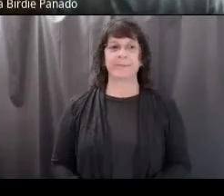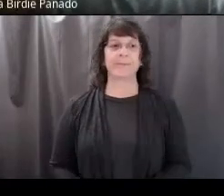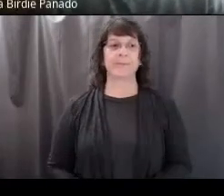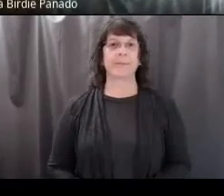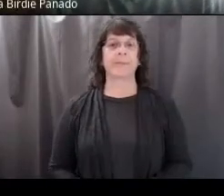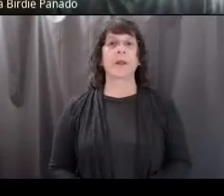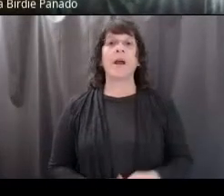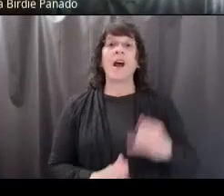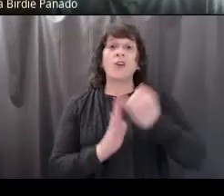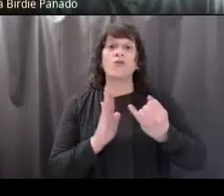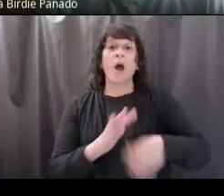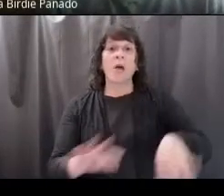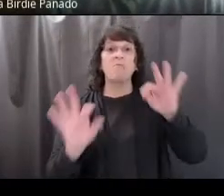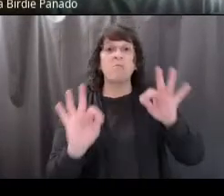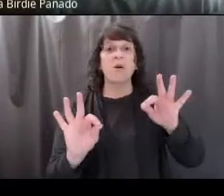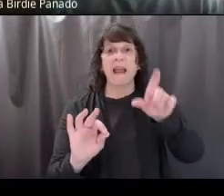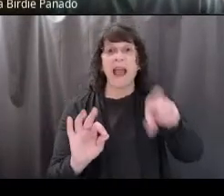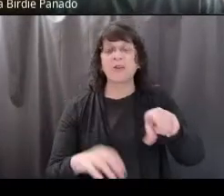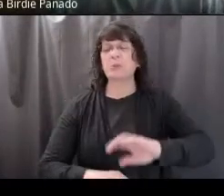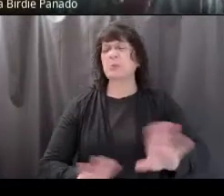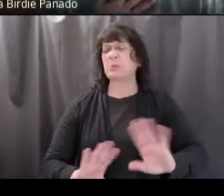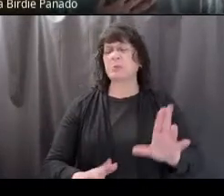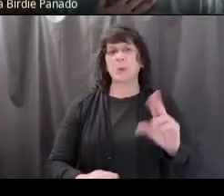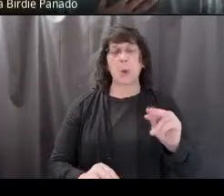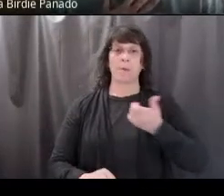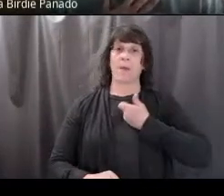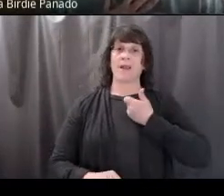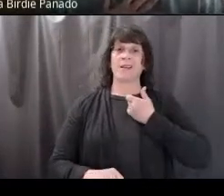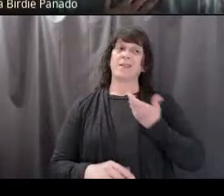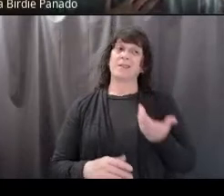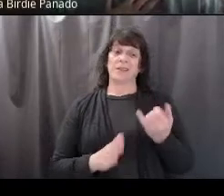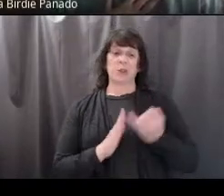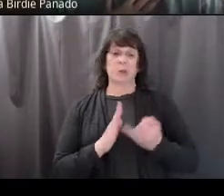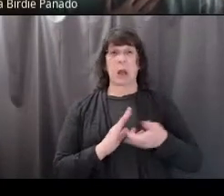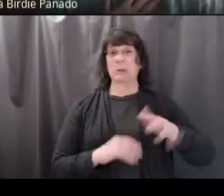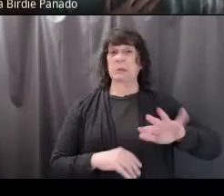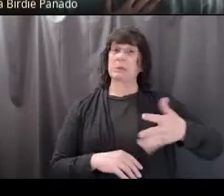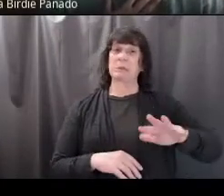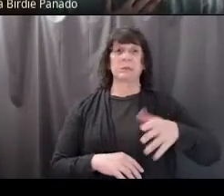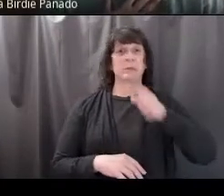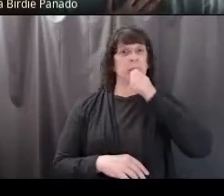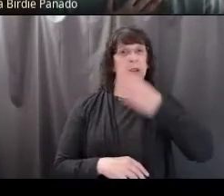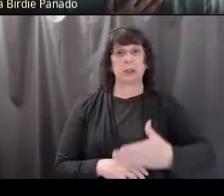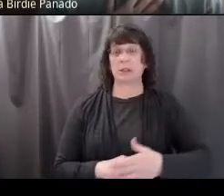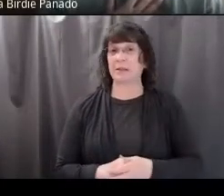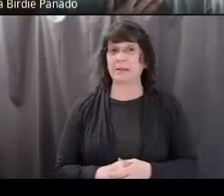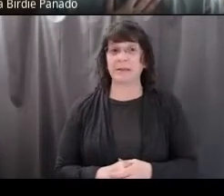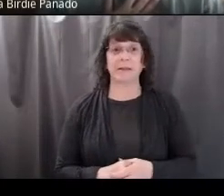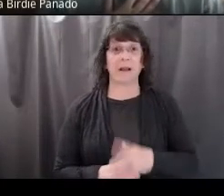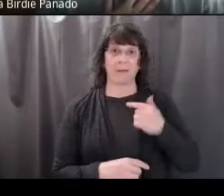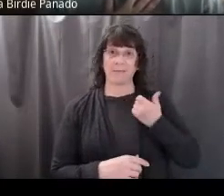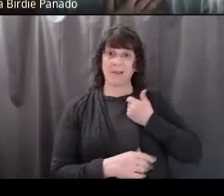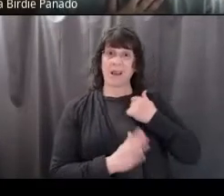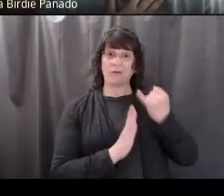And it does not have to be perfect. I, for one, am not a good artist at all. When I